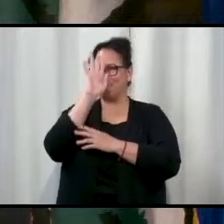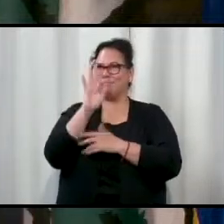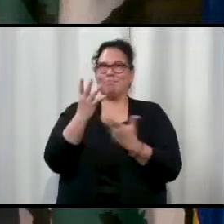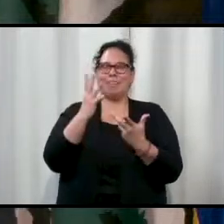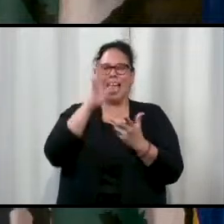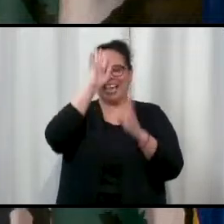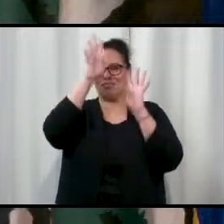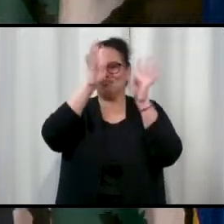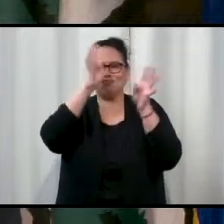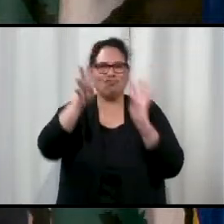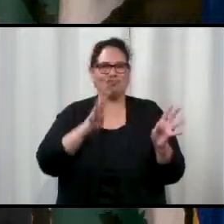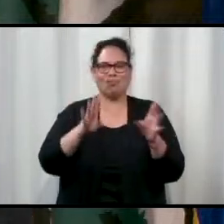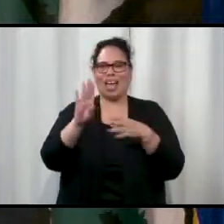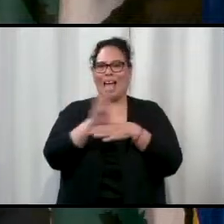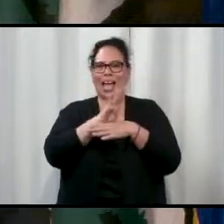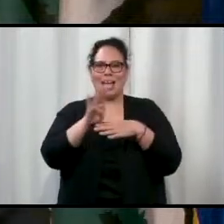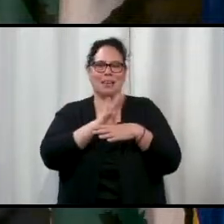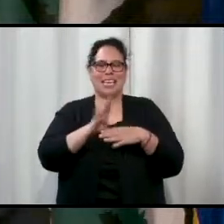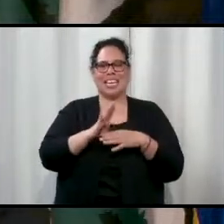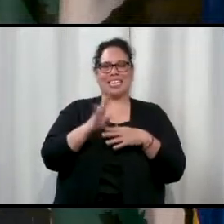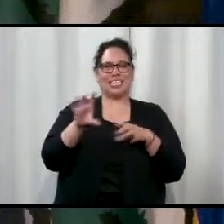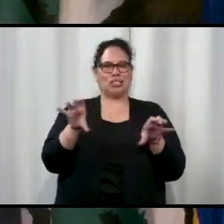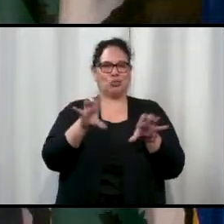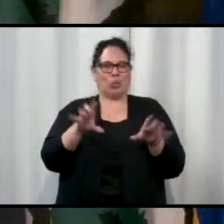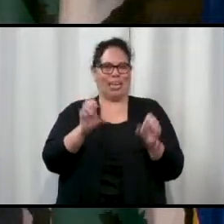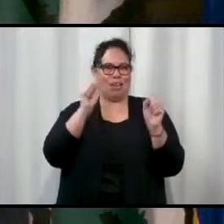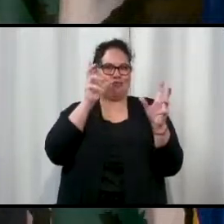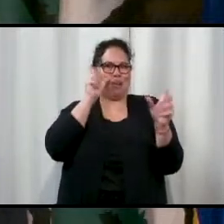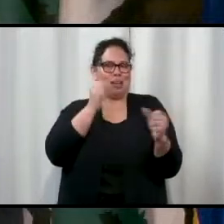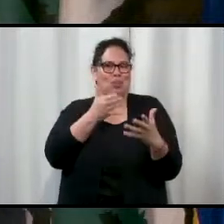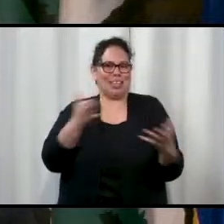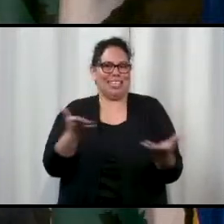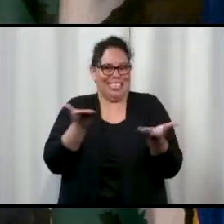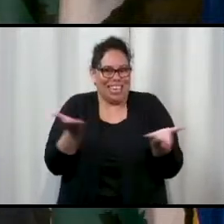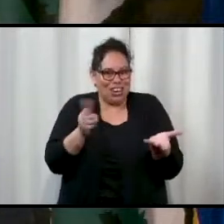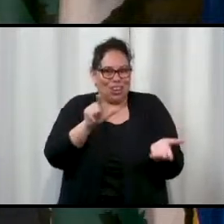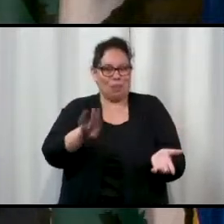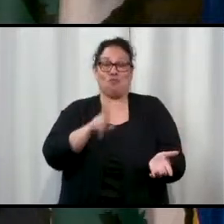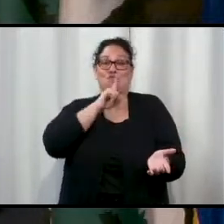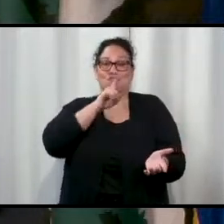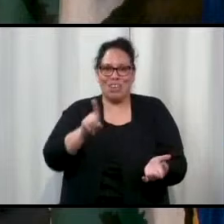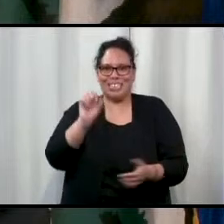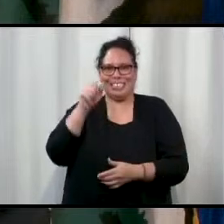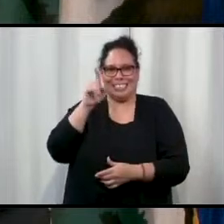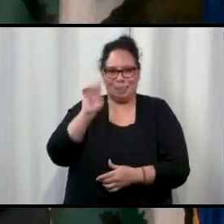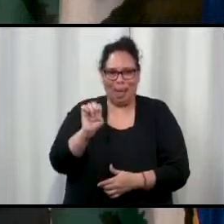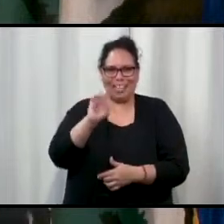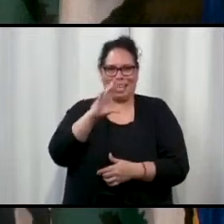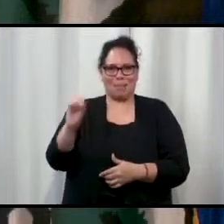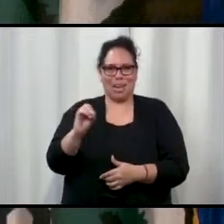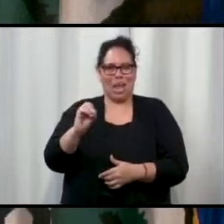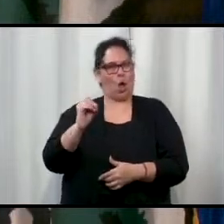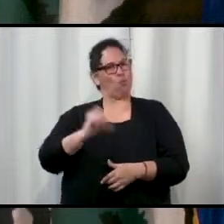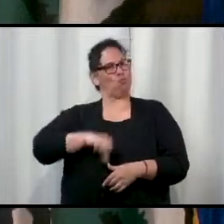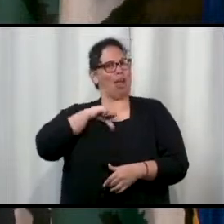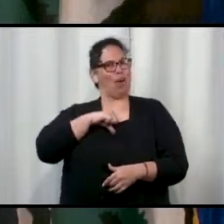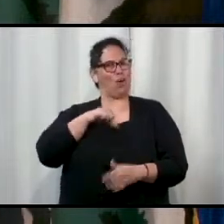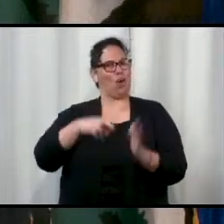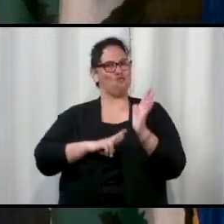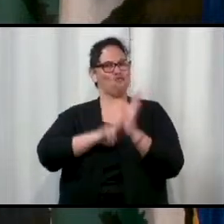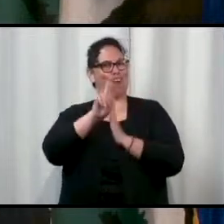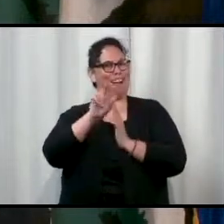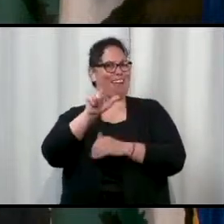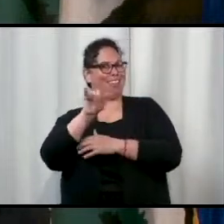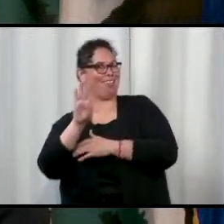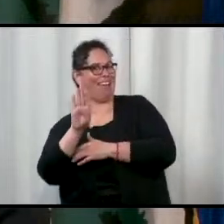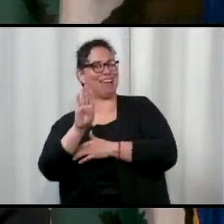in the industry right here as a part of our community. They are a real space company. We're proud that Rocket Lab selected Long Beach